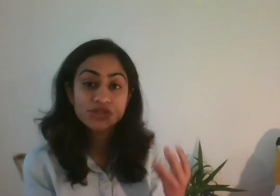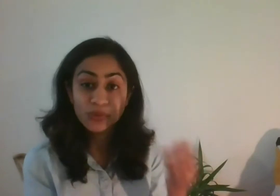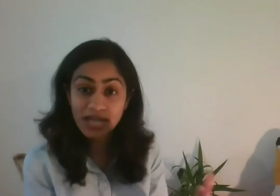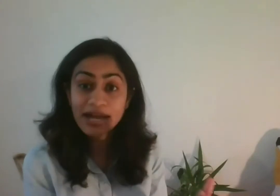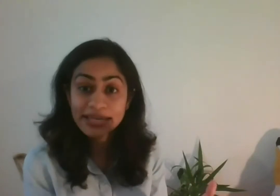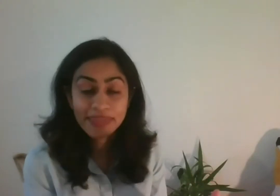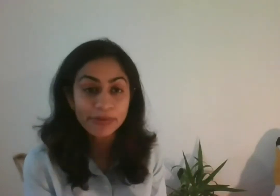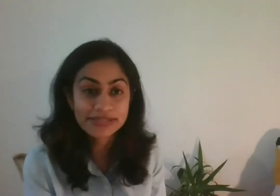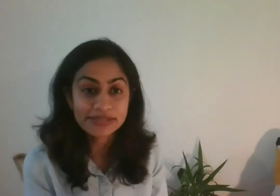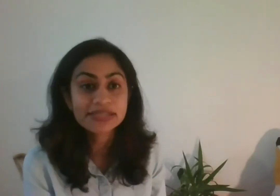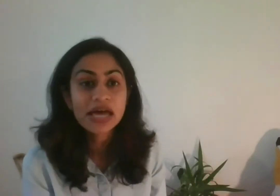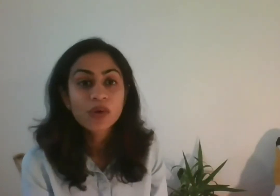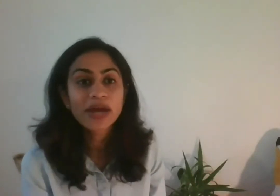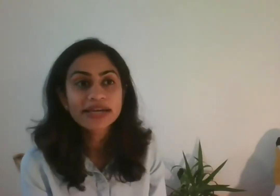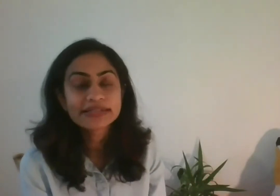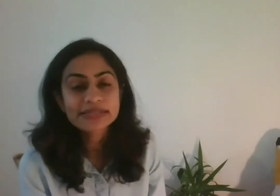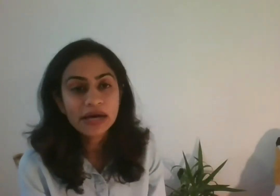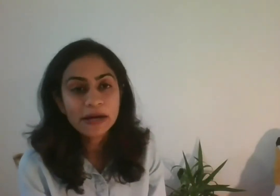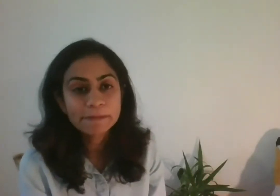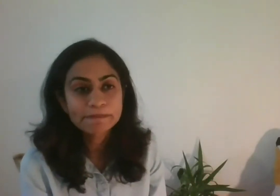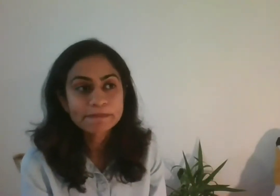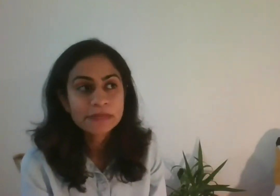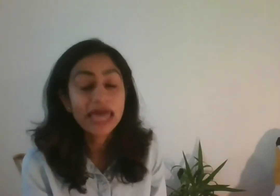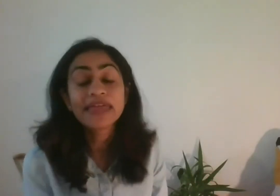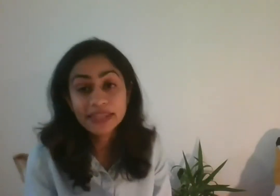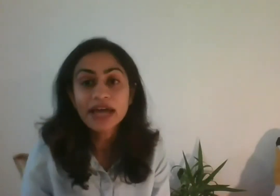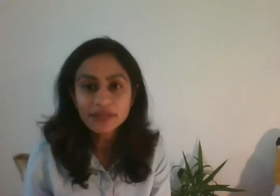cells don't die in their presence. Whereas,